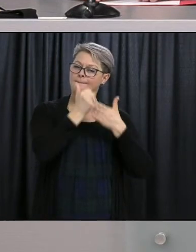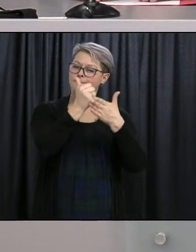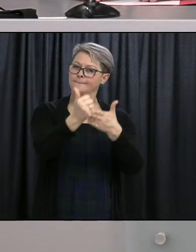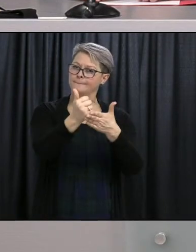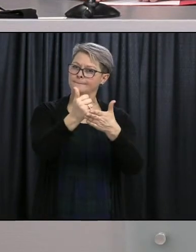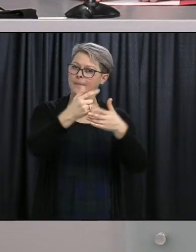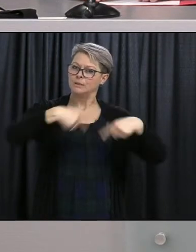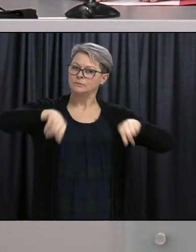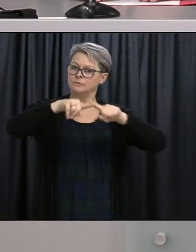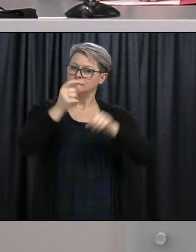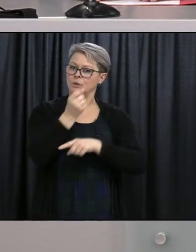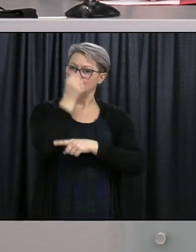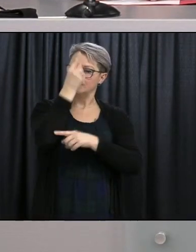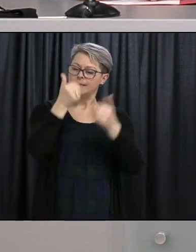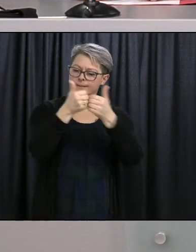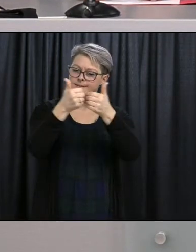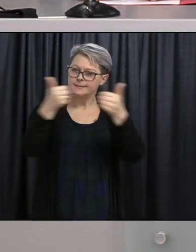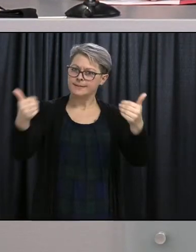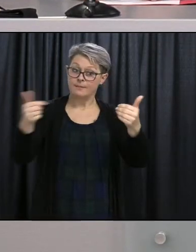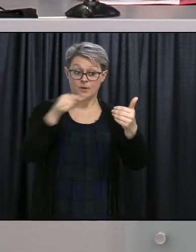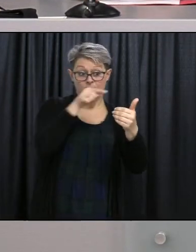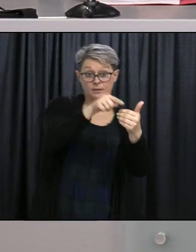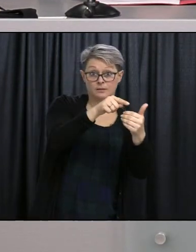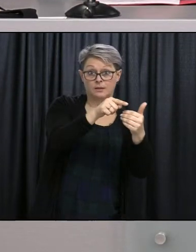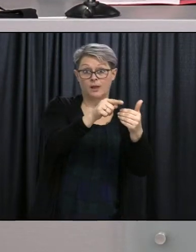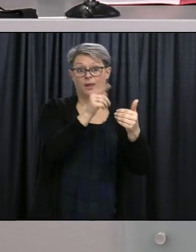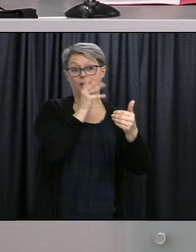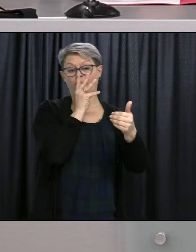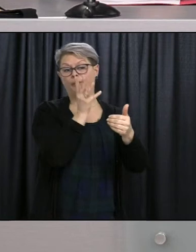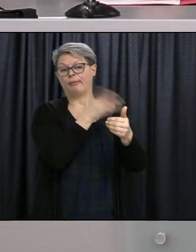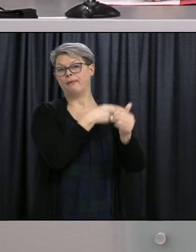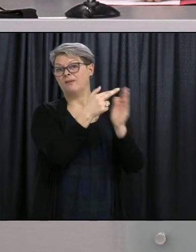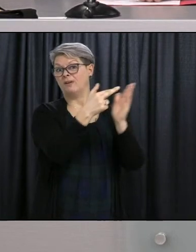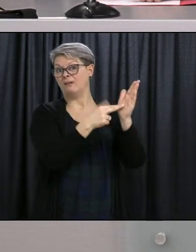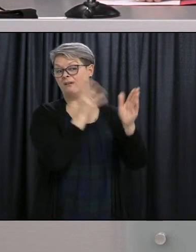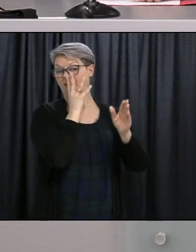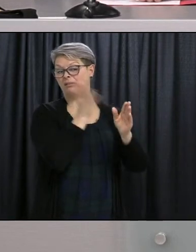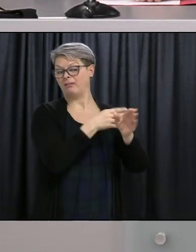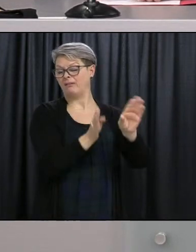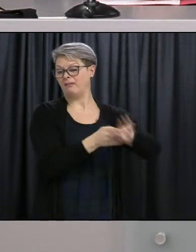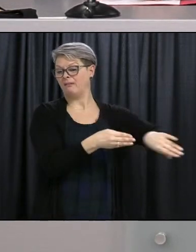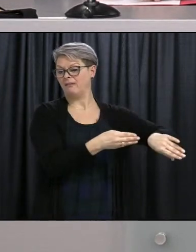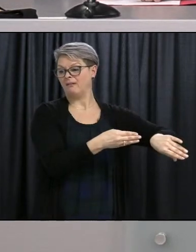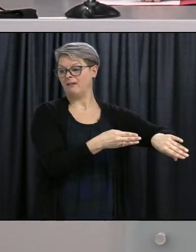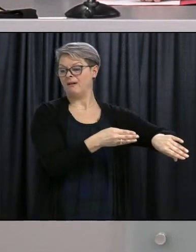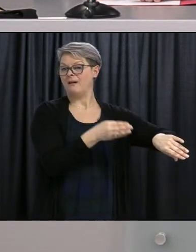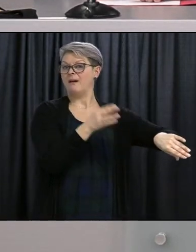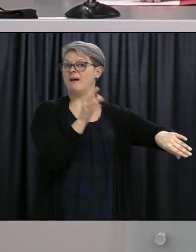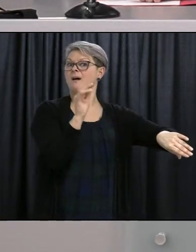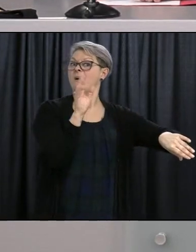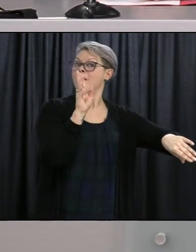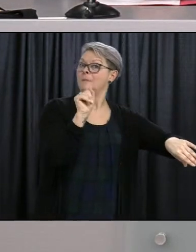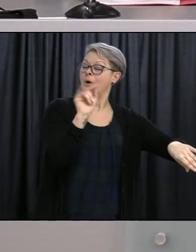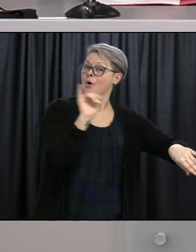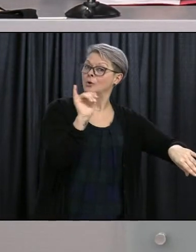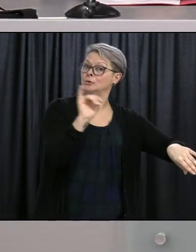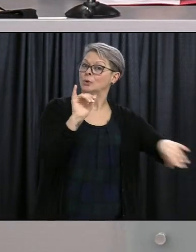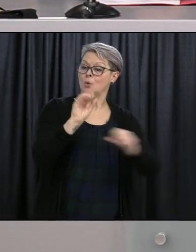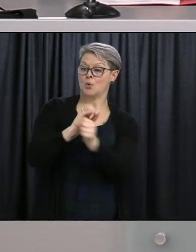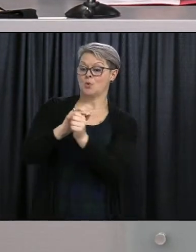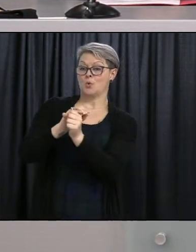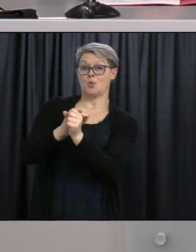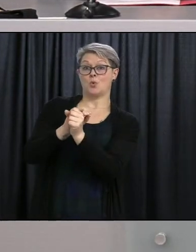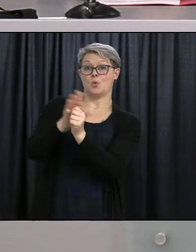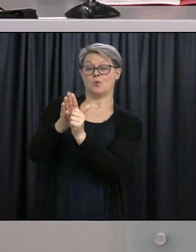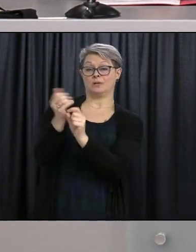separate, if I can put it that way, the complacency from the fact that COVID-19 might be hiding behind symptoms that people might